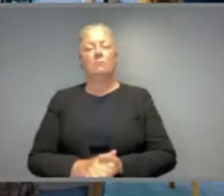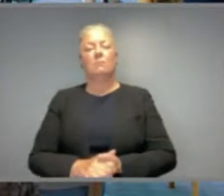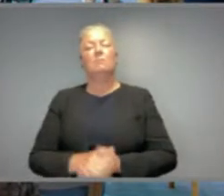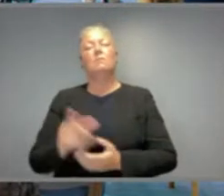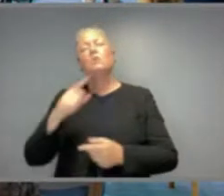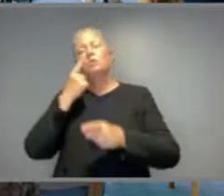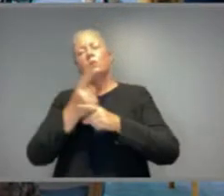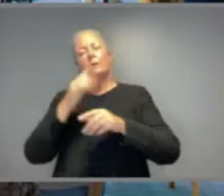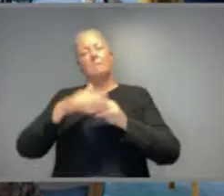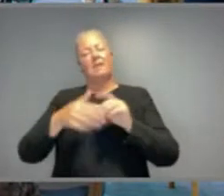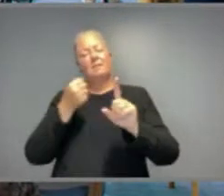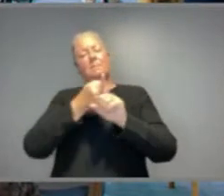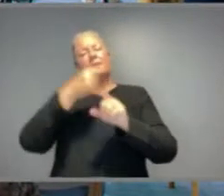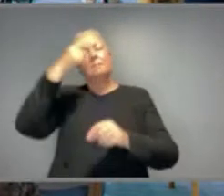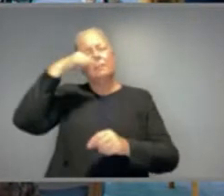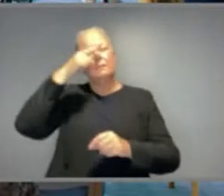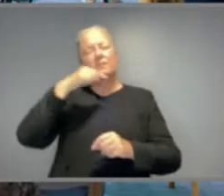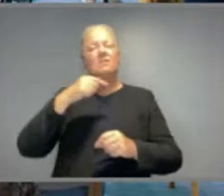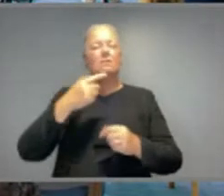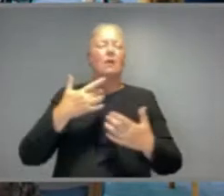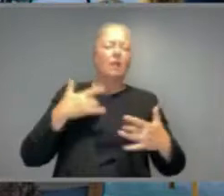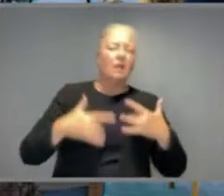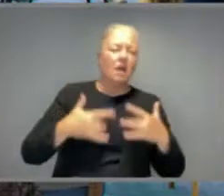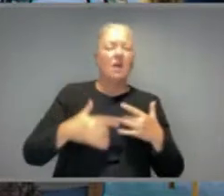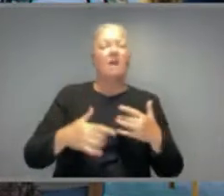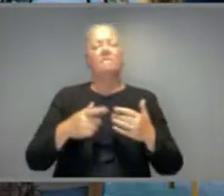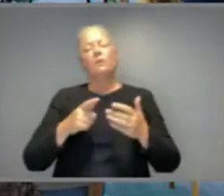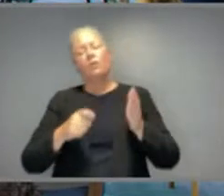forth of lockdowns, non-COVID related